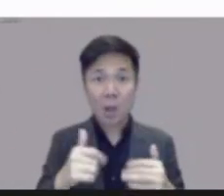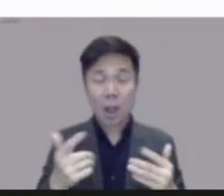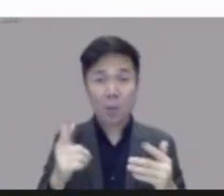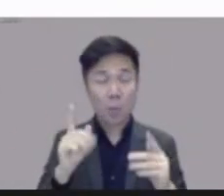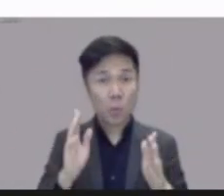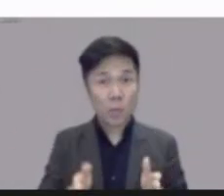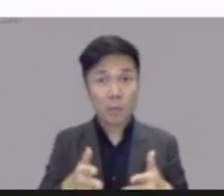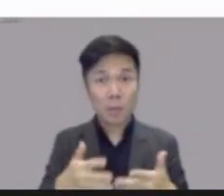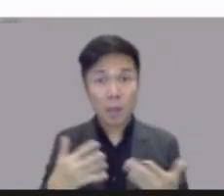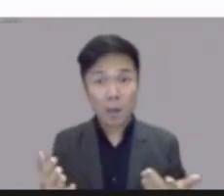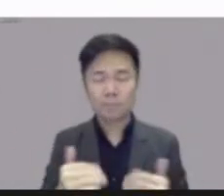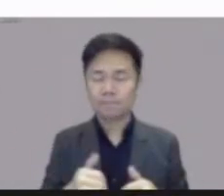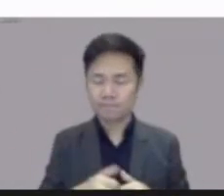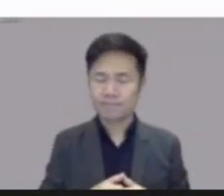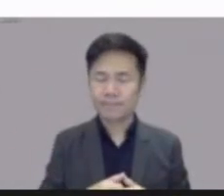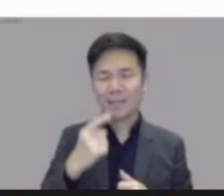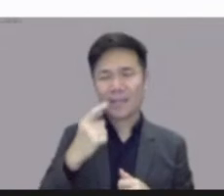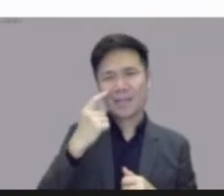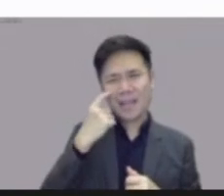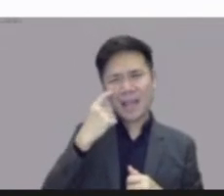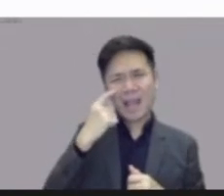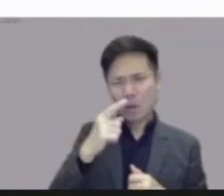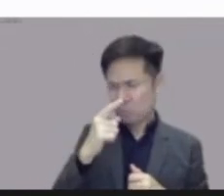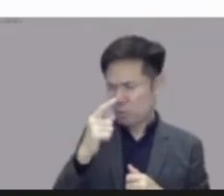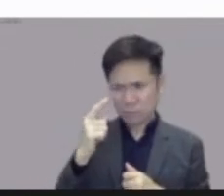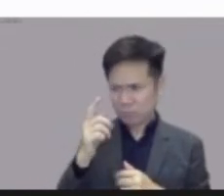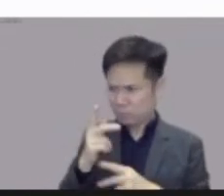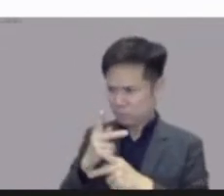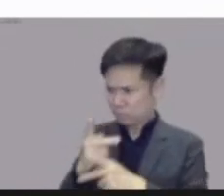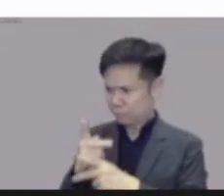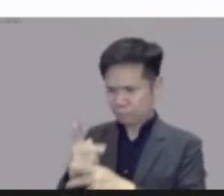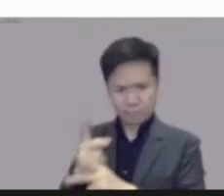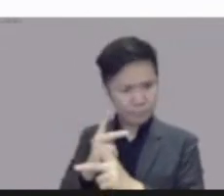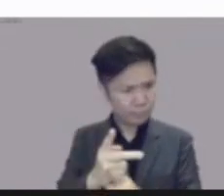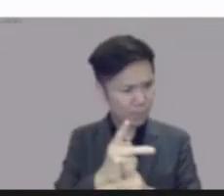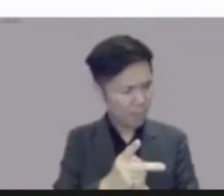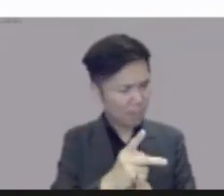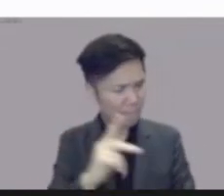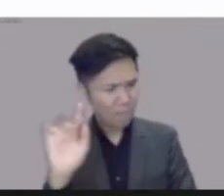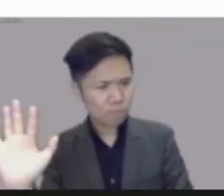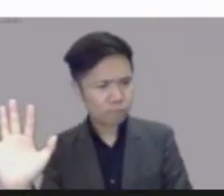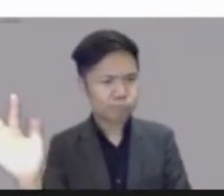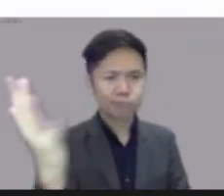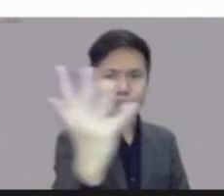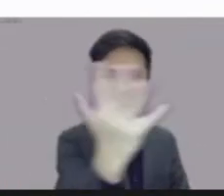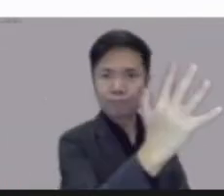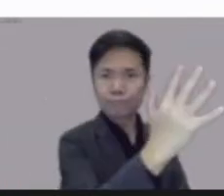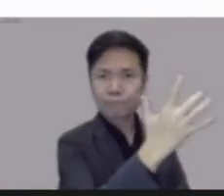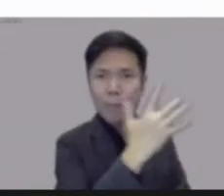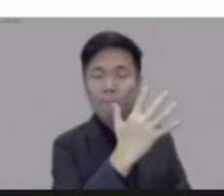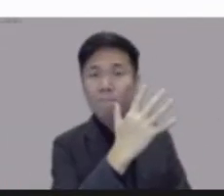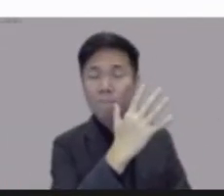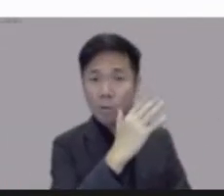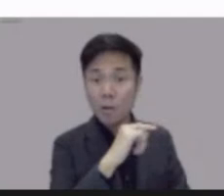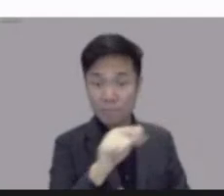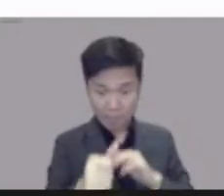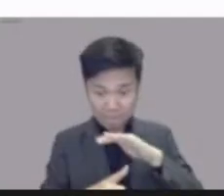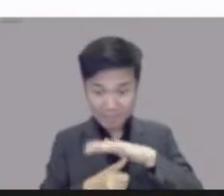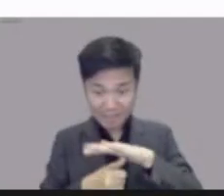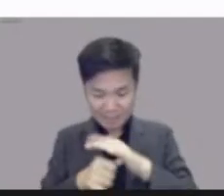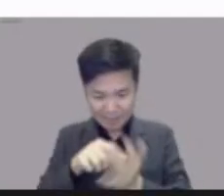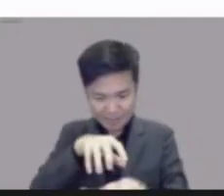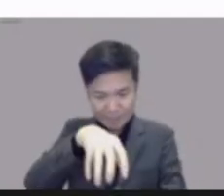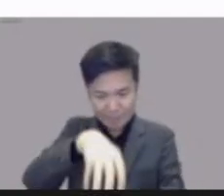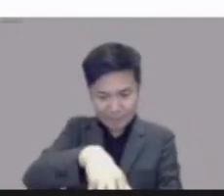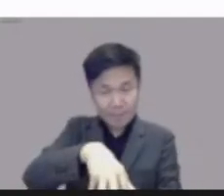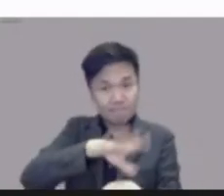actions in terms of integrating sustainability and well-being into inclusive urban planning strengthening Regional cooperation for sustainable